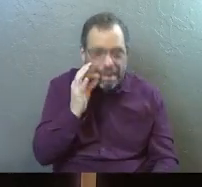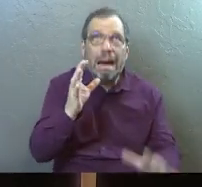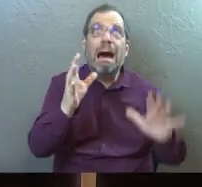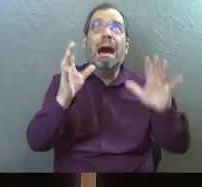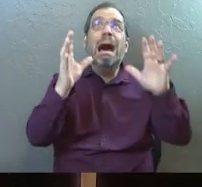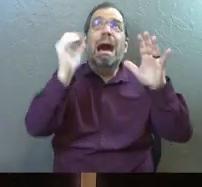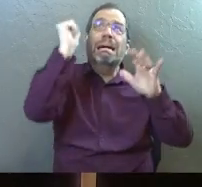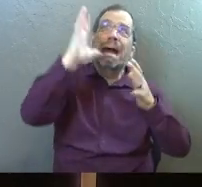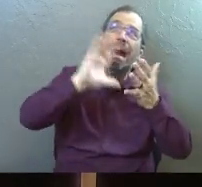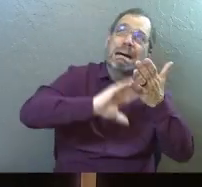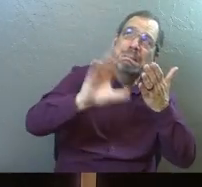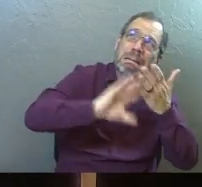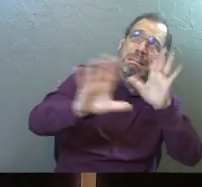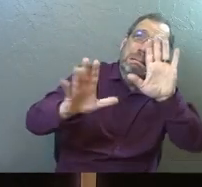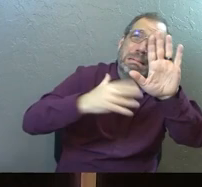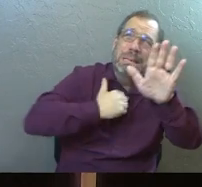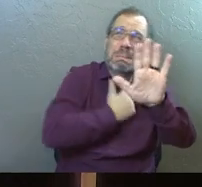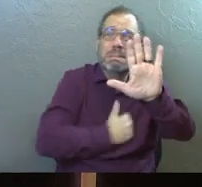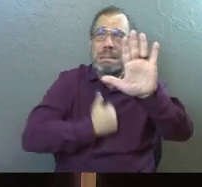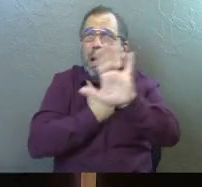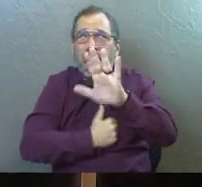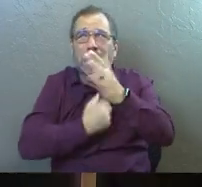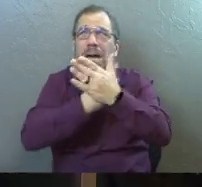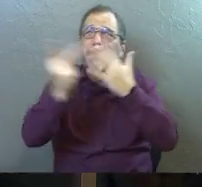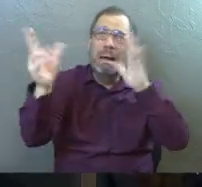oh God, forgive me.